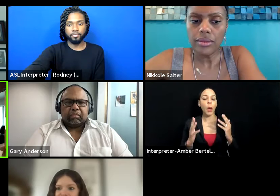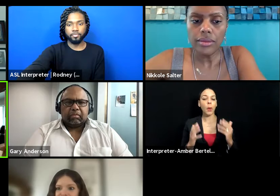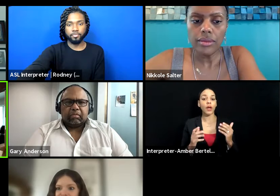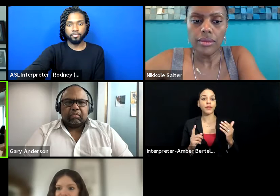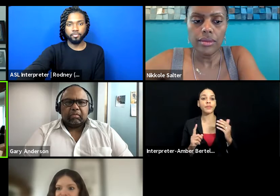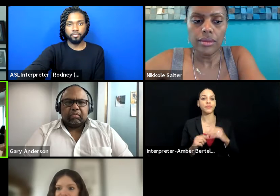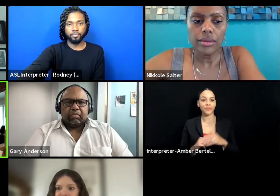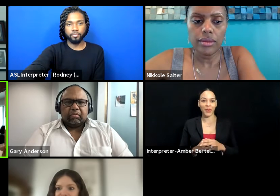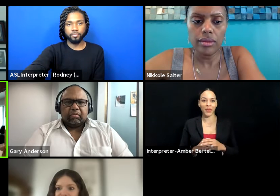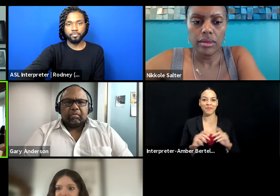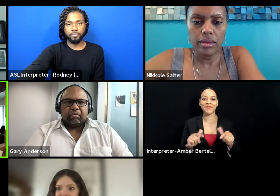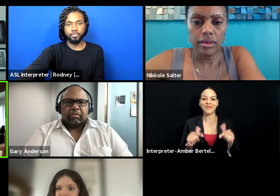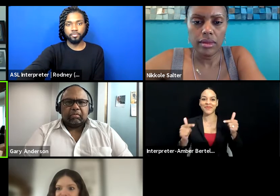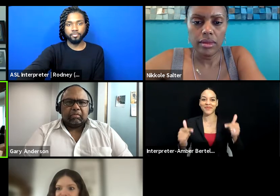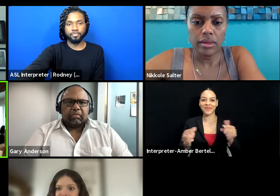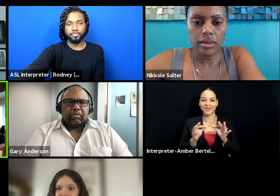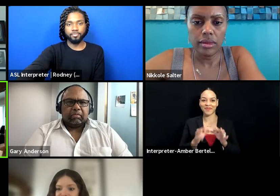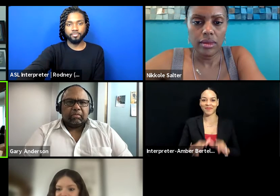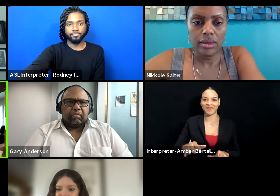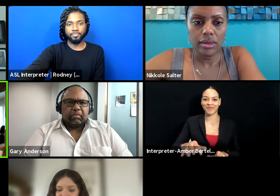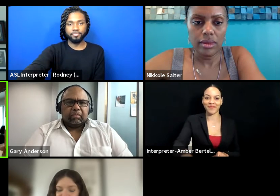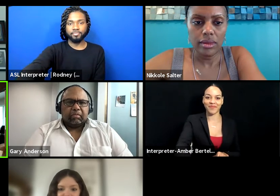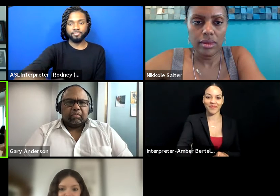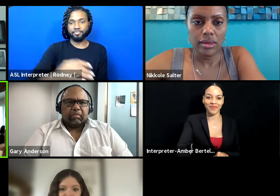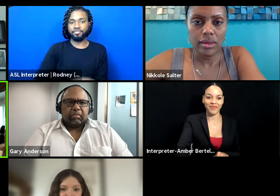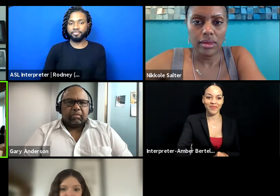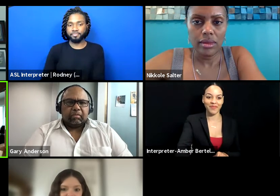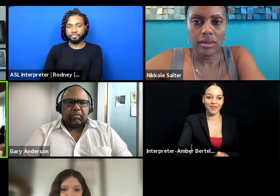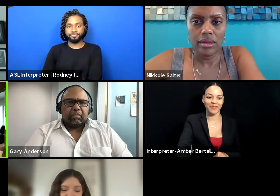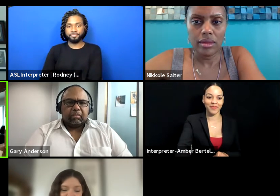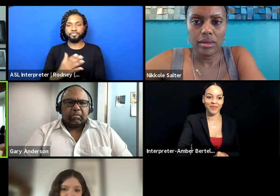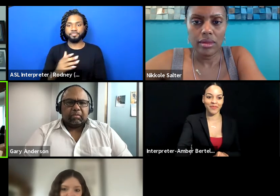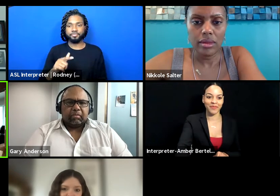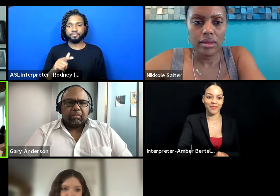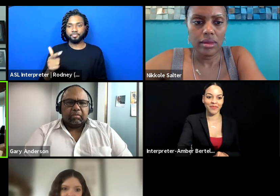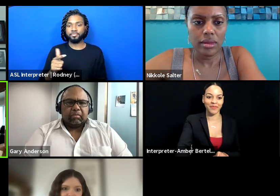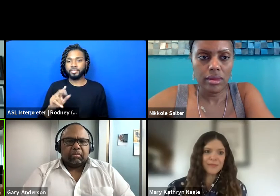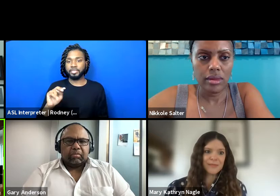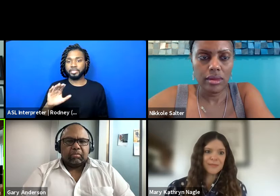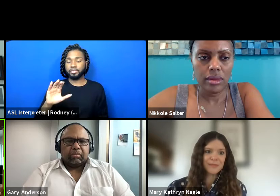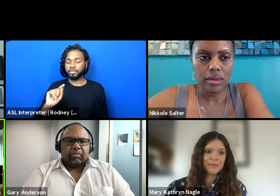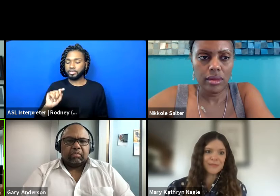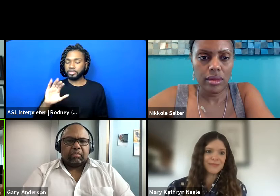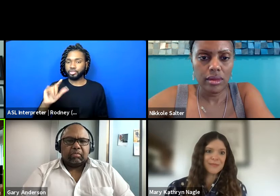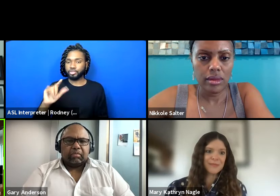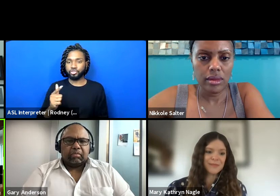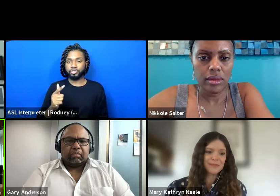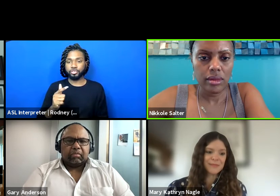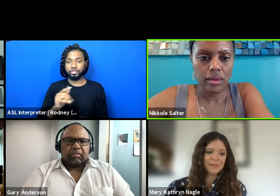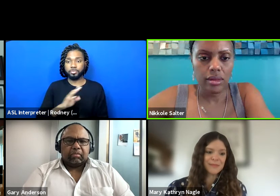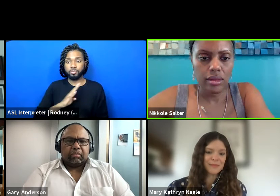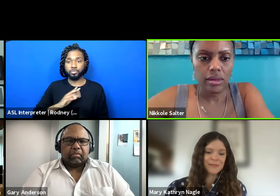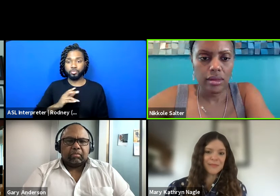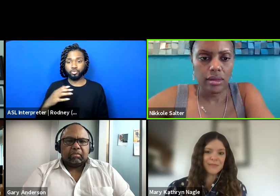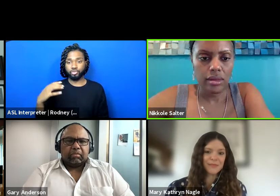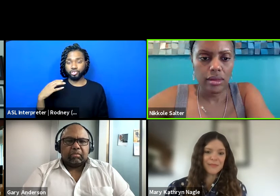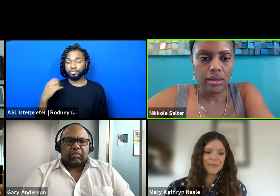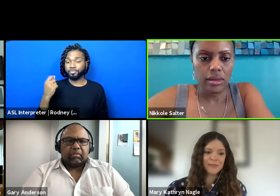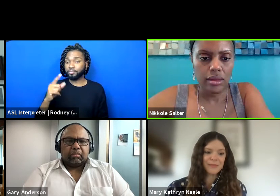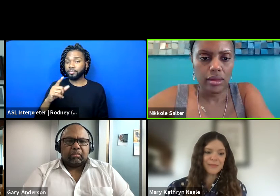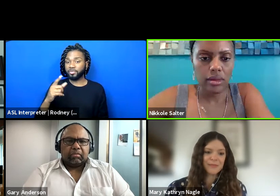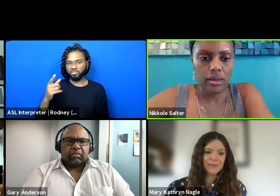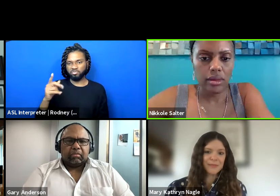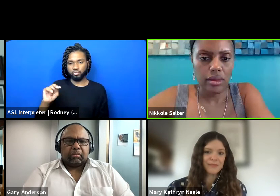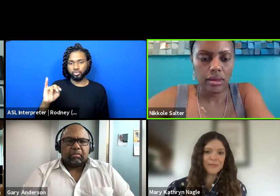chair, Nicole Salter, and I just also want to acknowledge Nicole is the first board